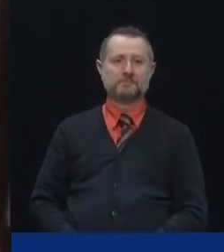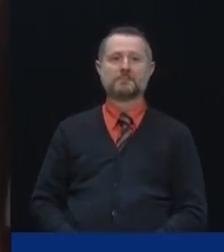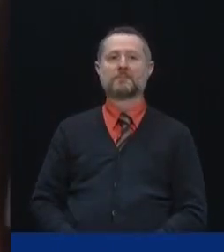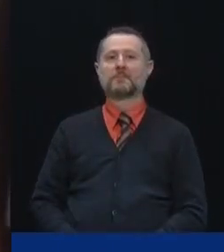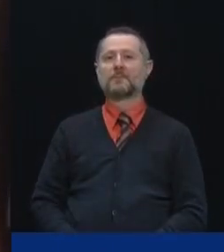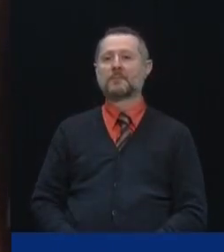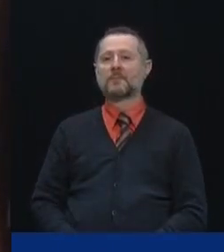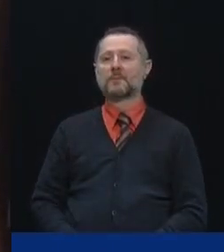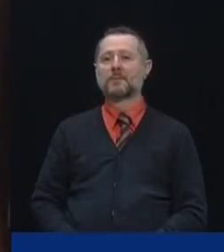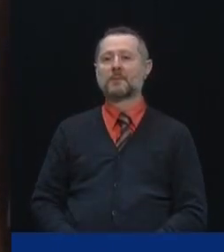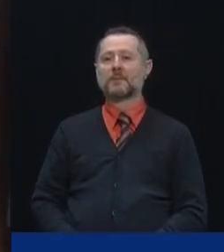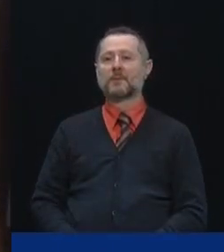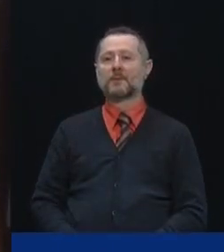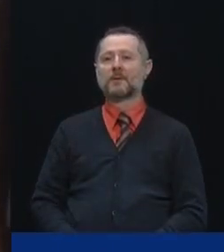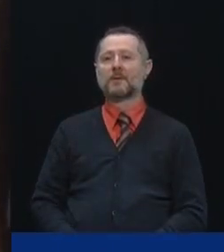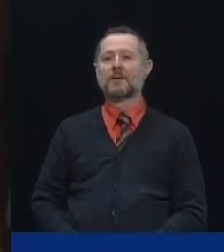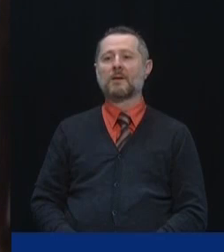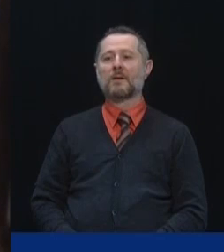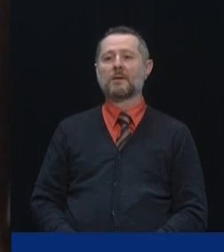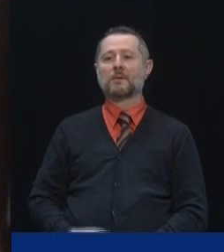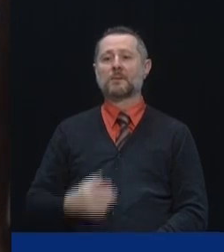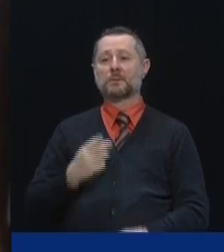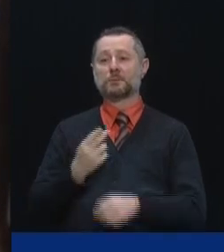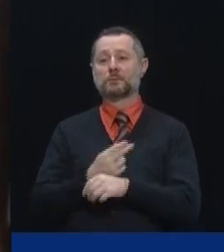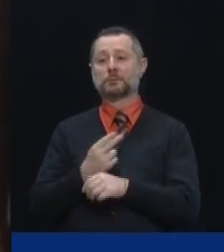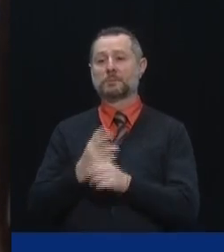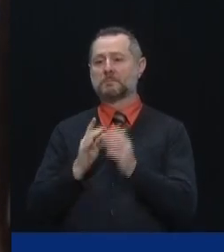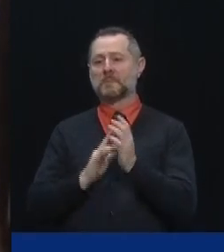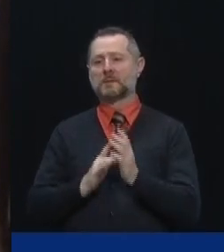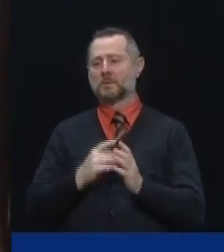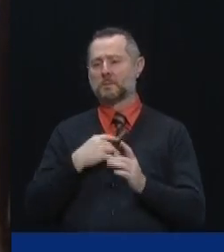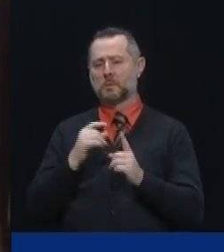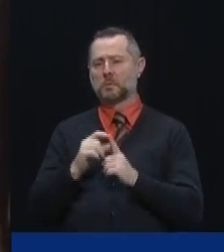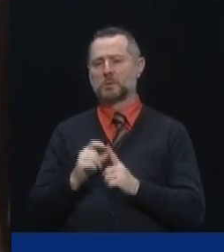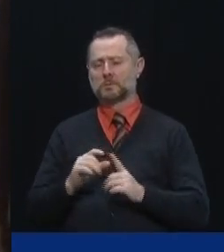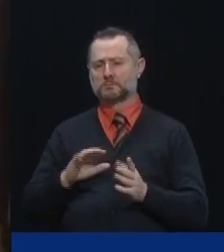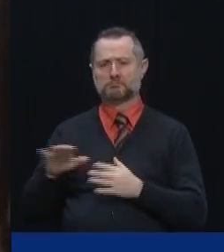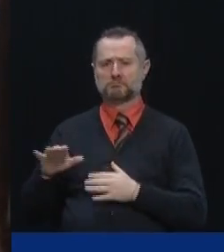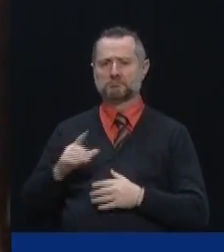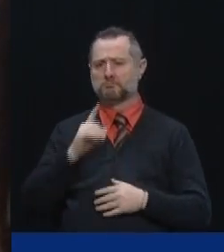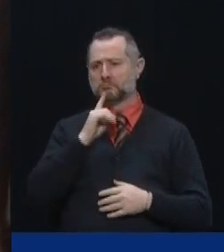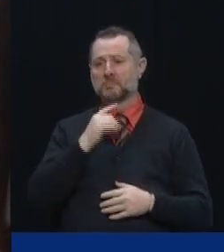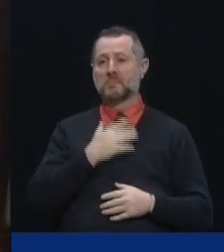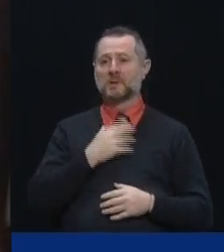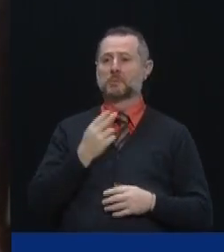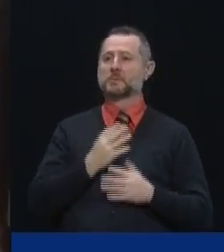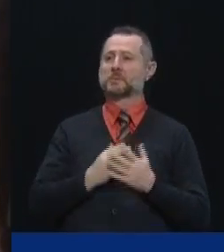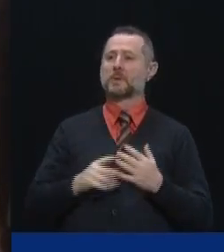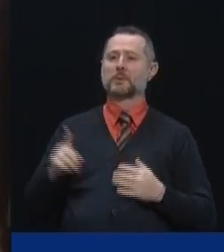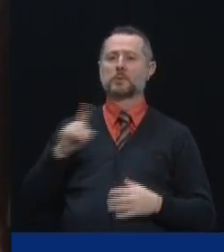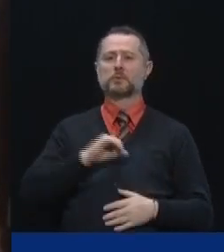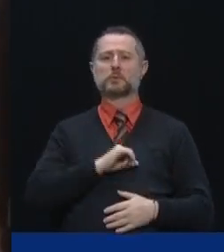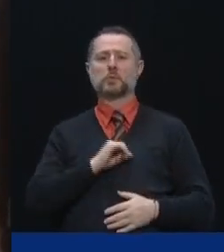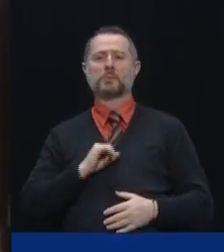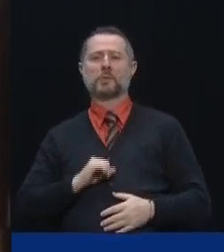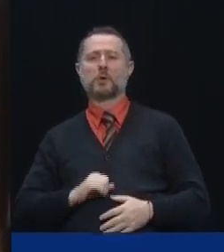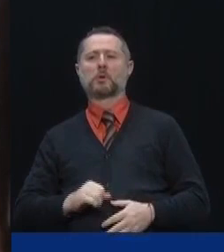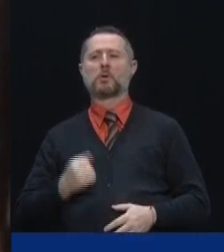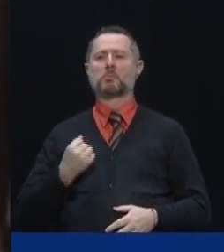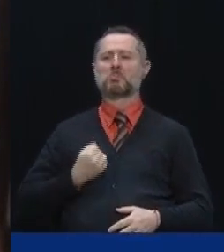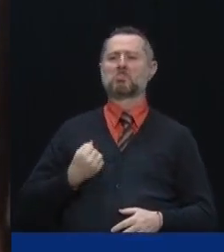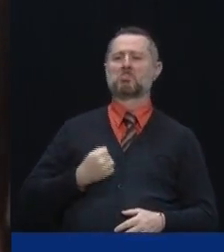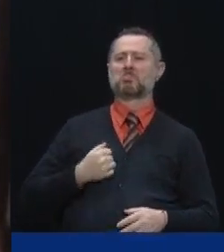My terminology, not medical terminology. The first is the superhero theory. I'm not afraid of